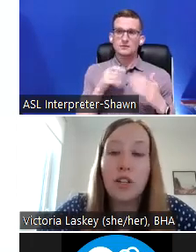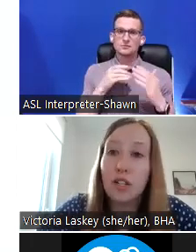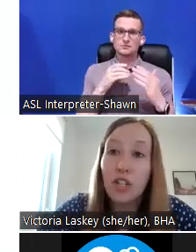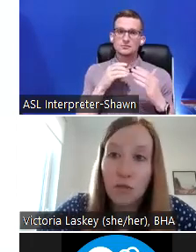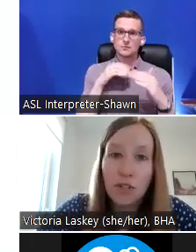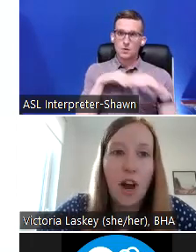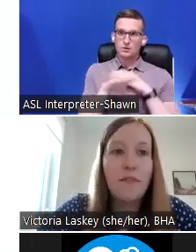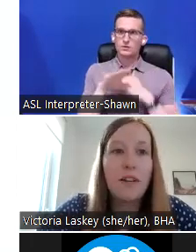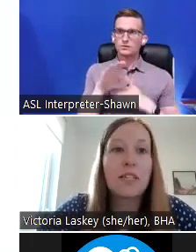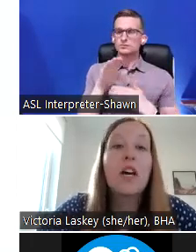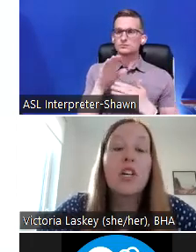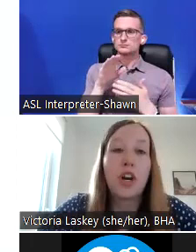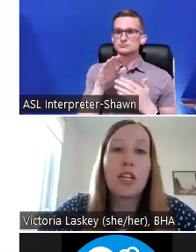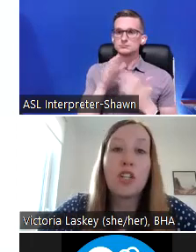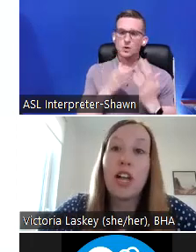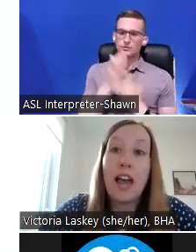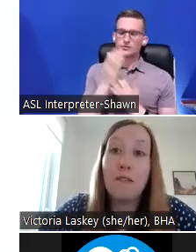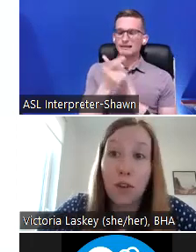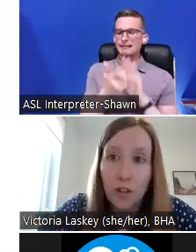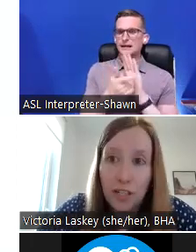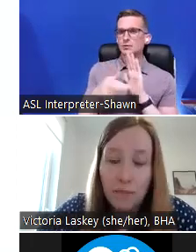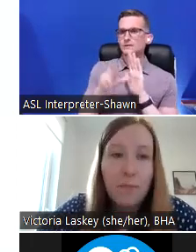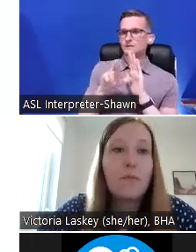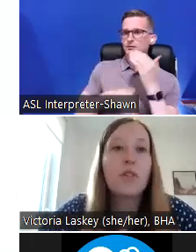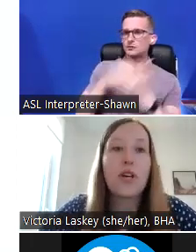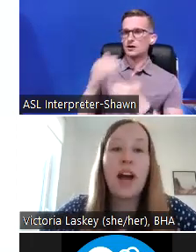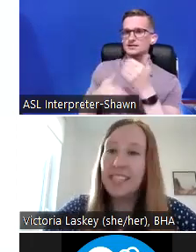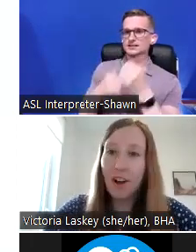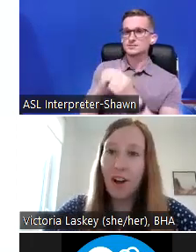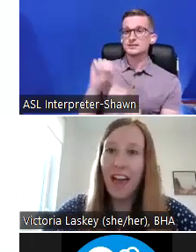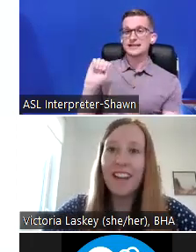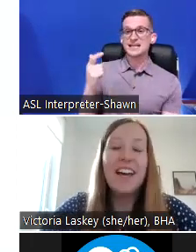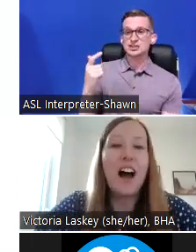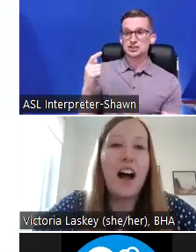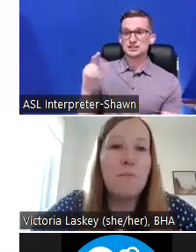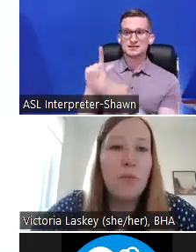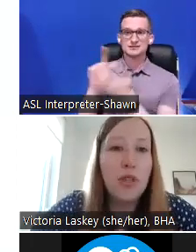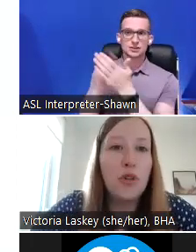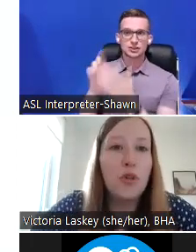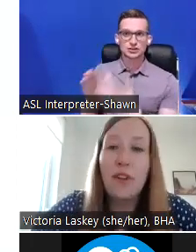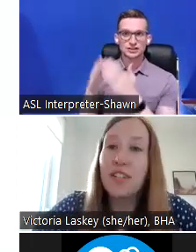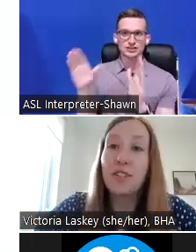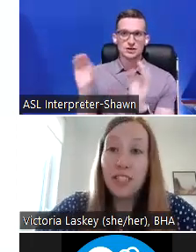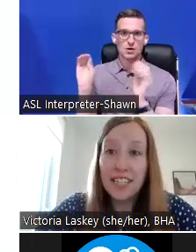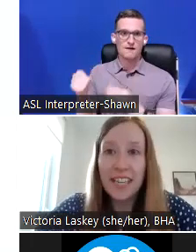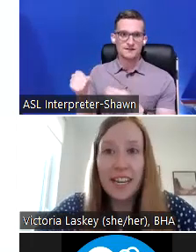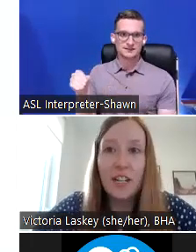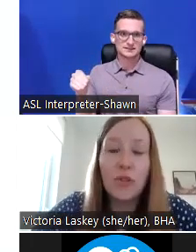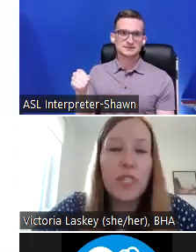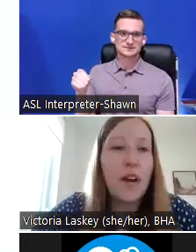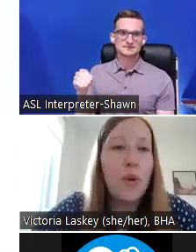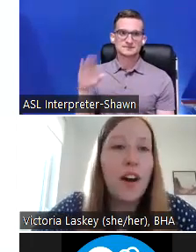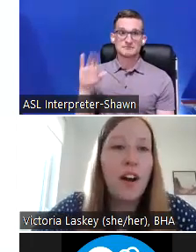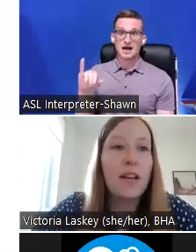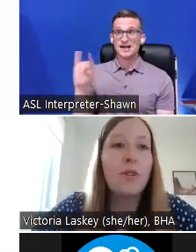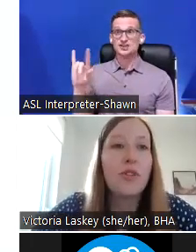our Attorney General's office starting July 1st. So I say all that to preface the really exciting news